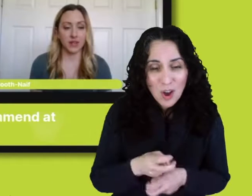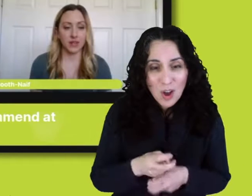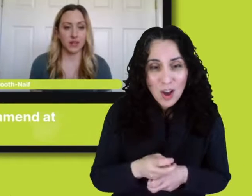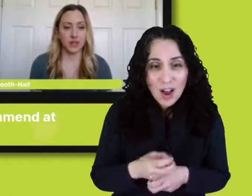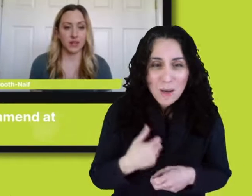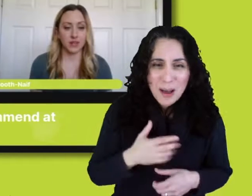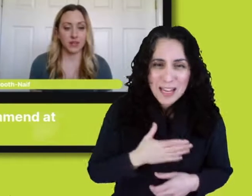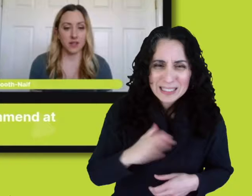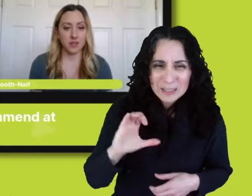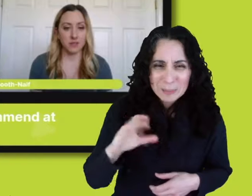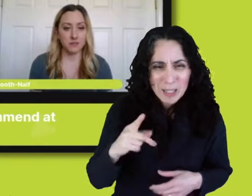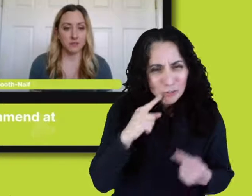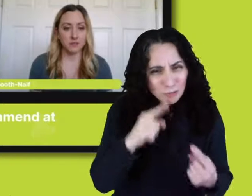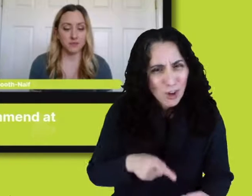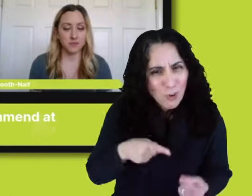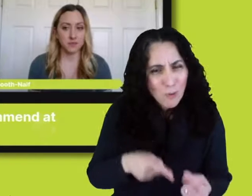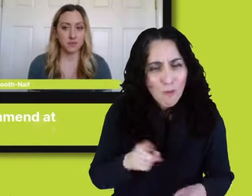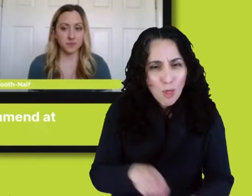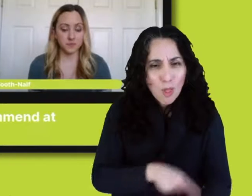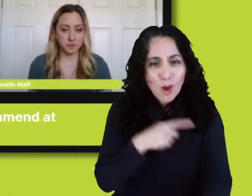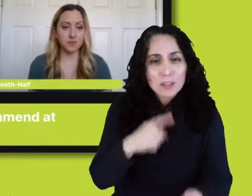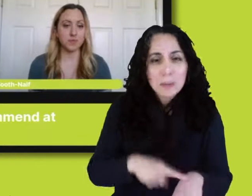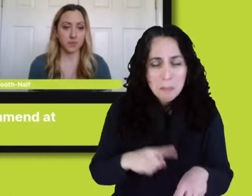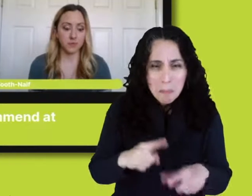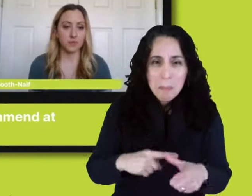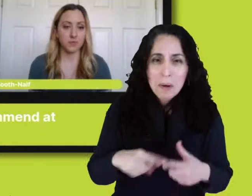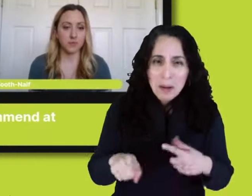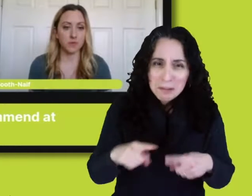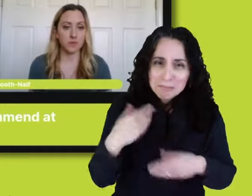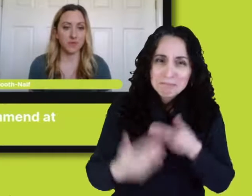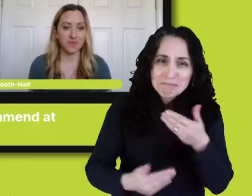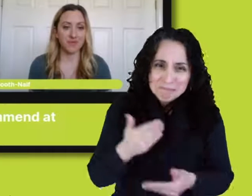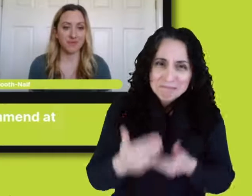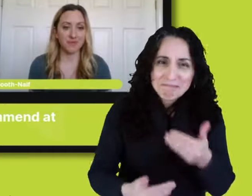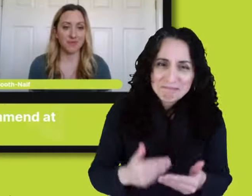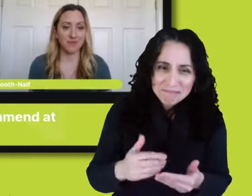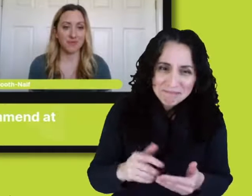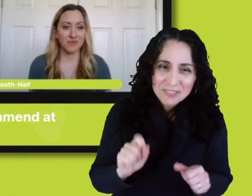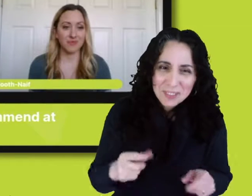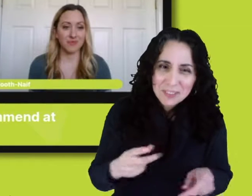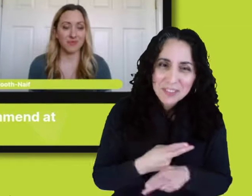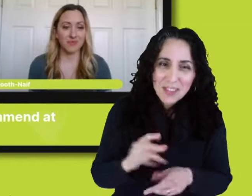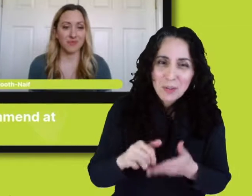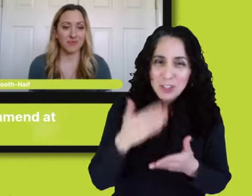my PP, I struggled with that for a long time, but eventually I got it. So